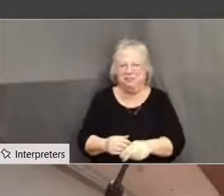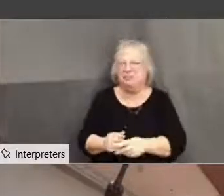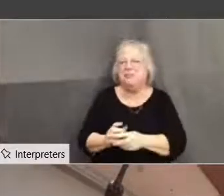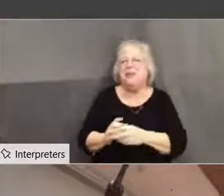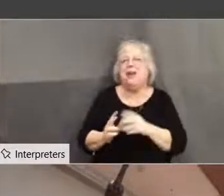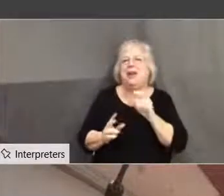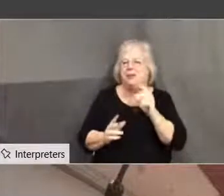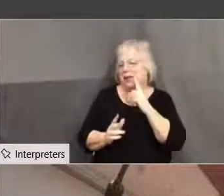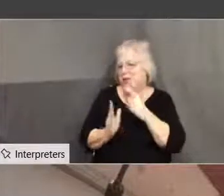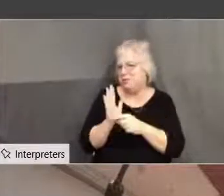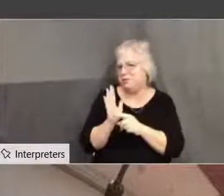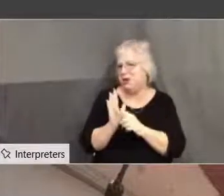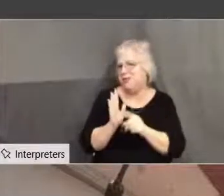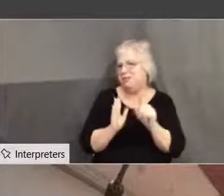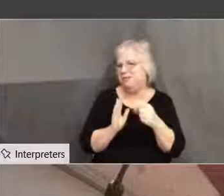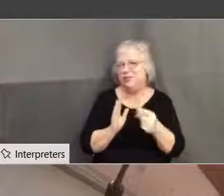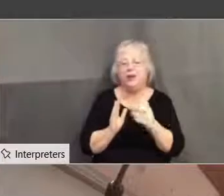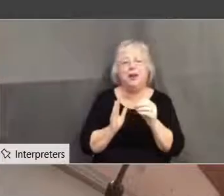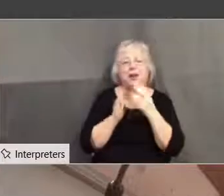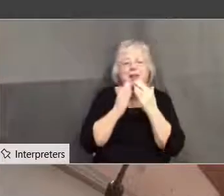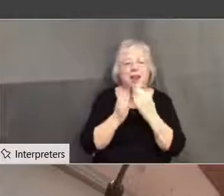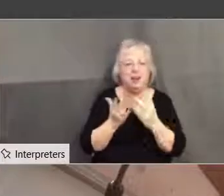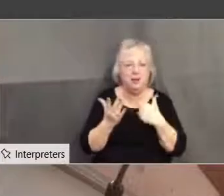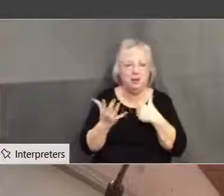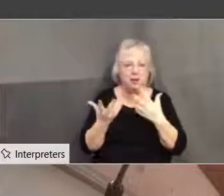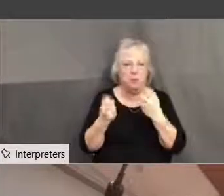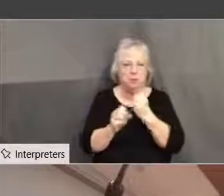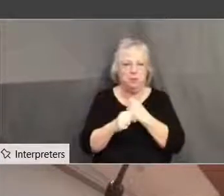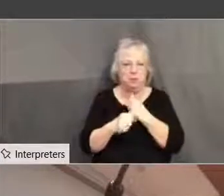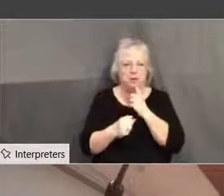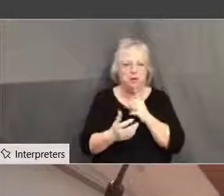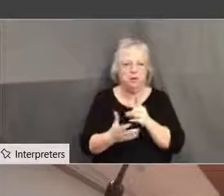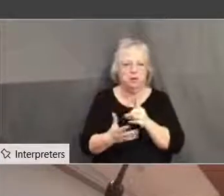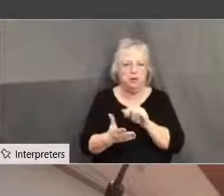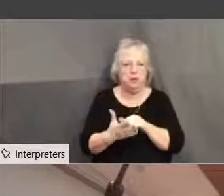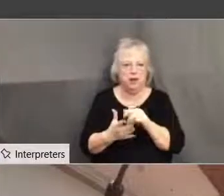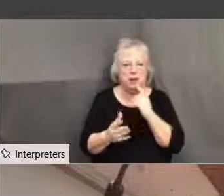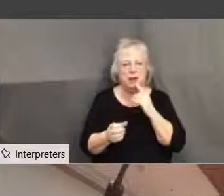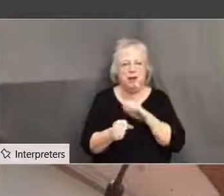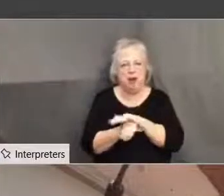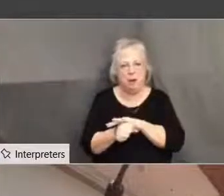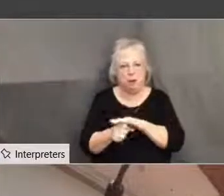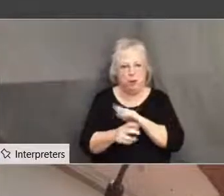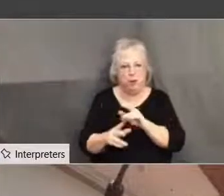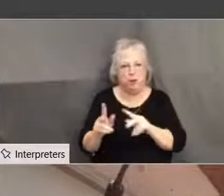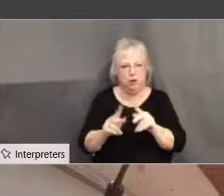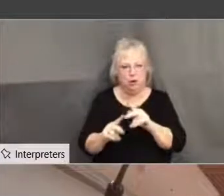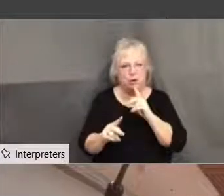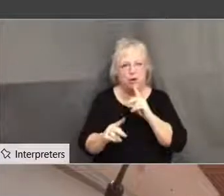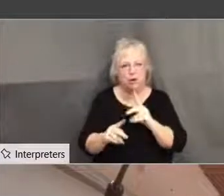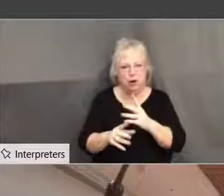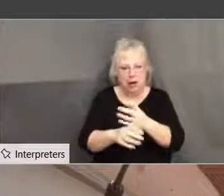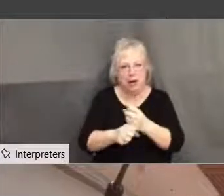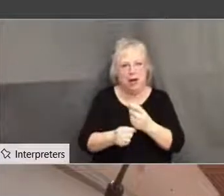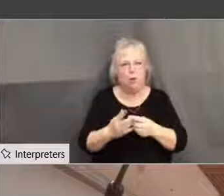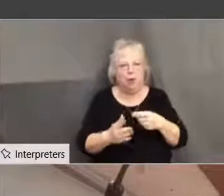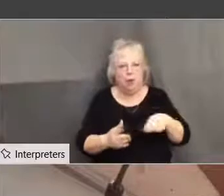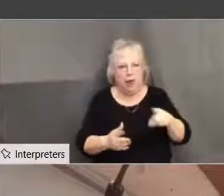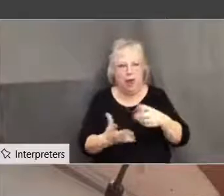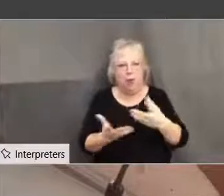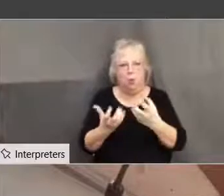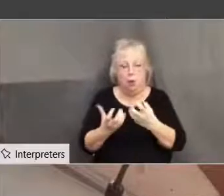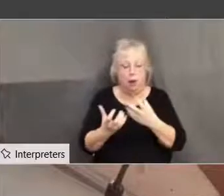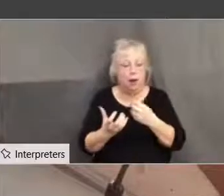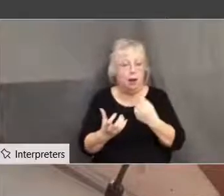Okay, just checking. Thank you. I just want to make sure that the neighborhood is getting what they requested. And